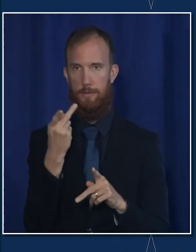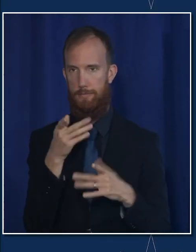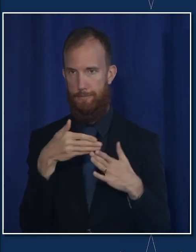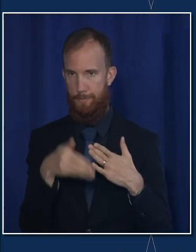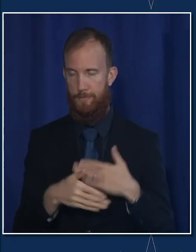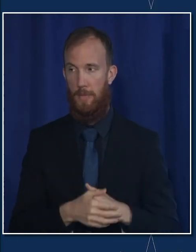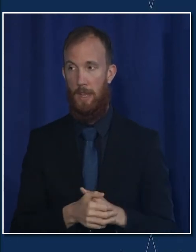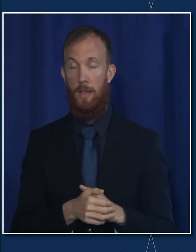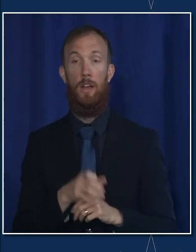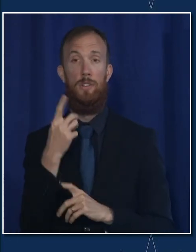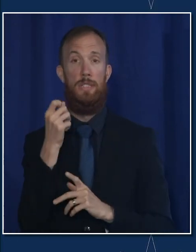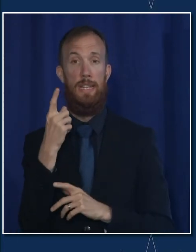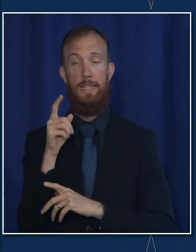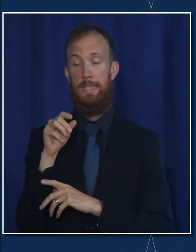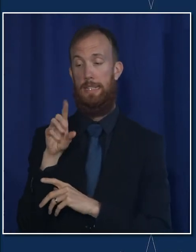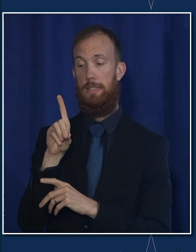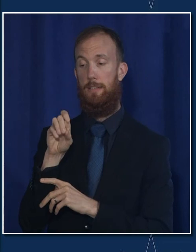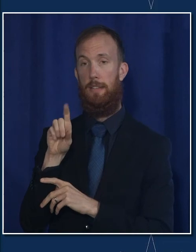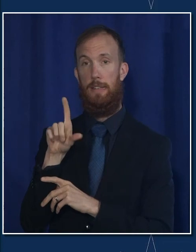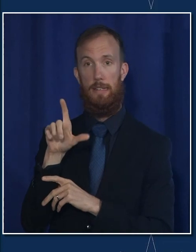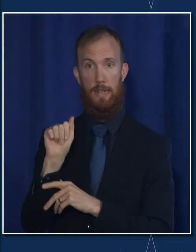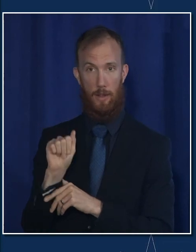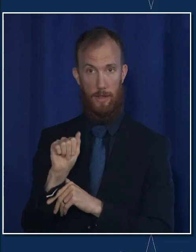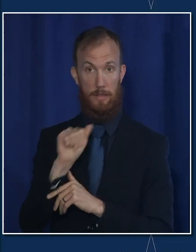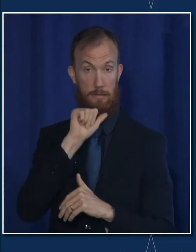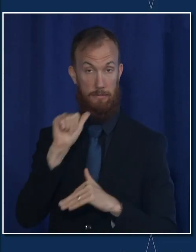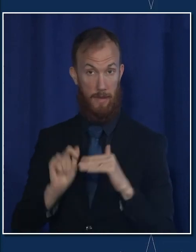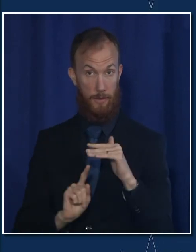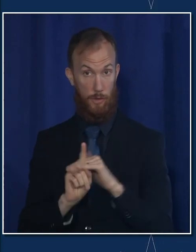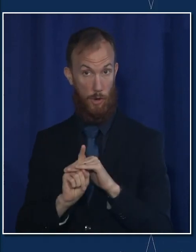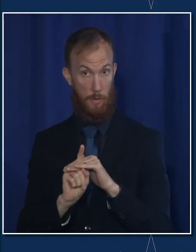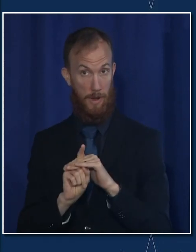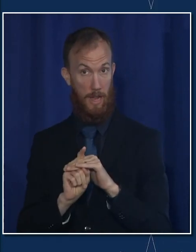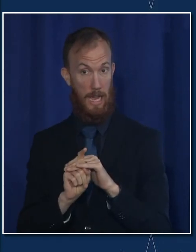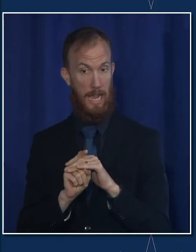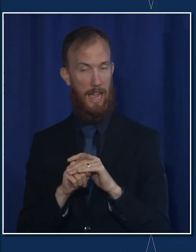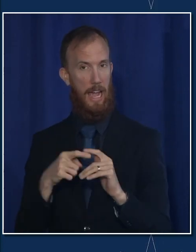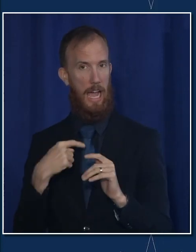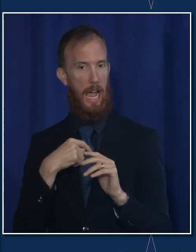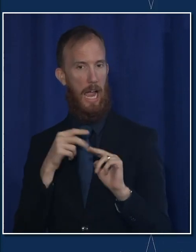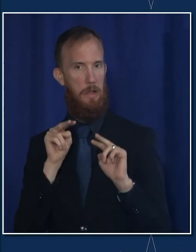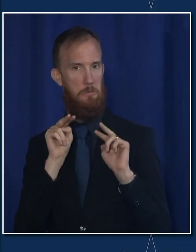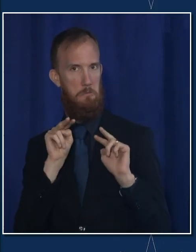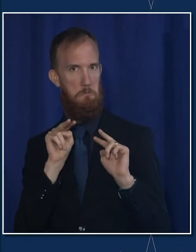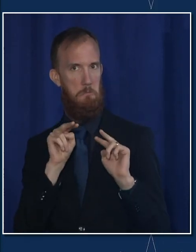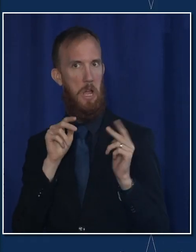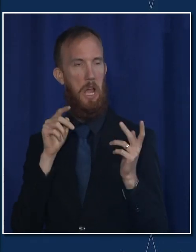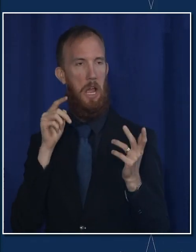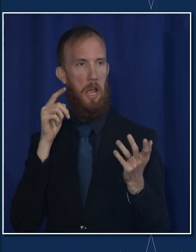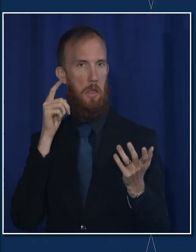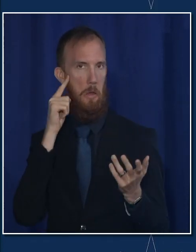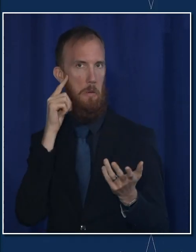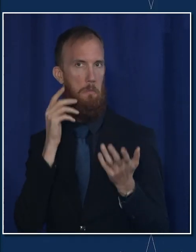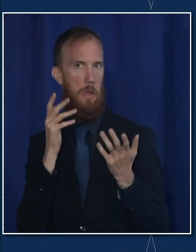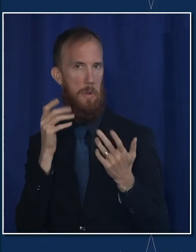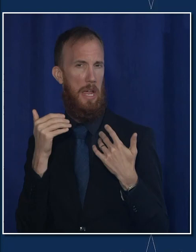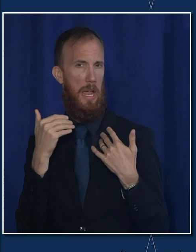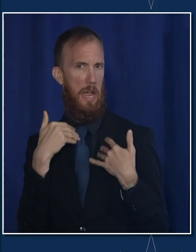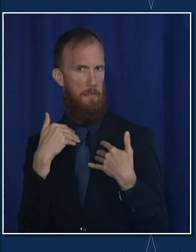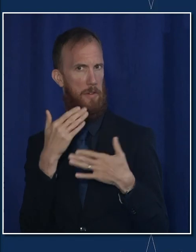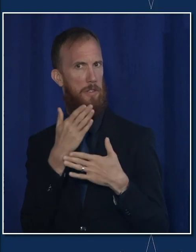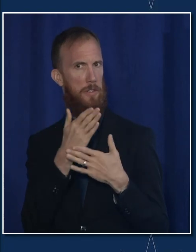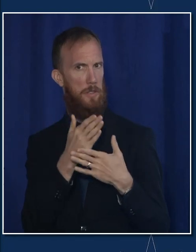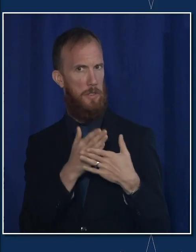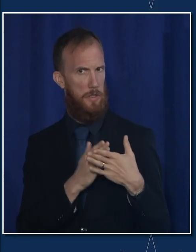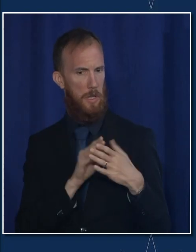if Delta variant had not come, I was anticipating that we probably would have seen a COVID increase in